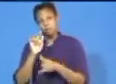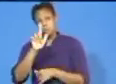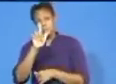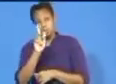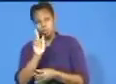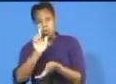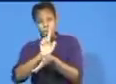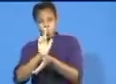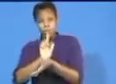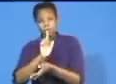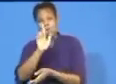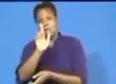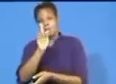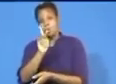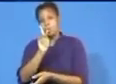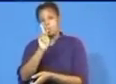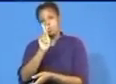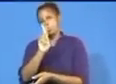chapter 4,